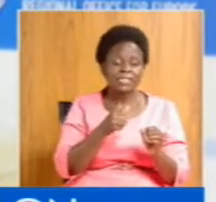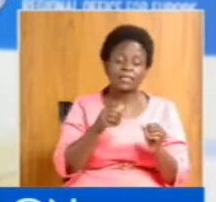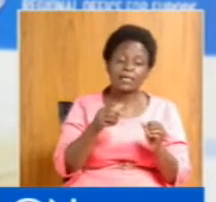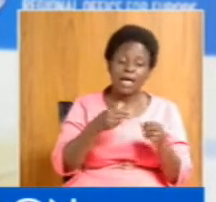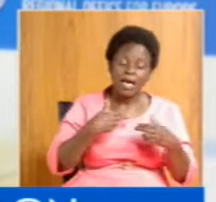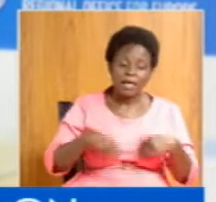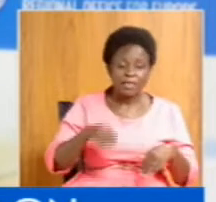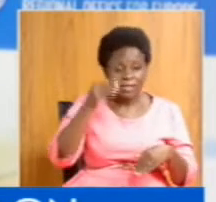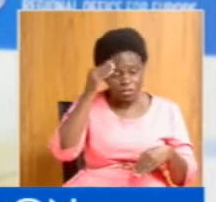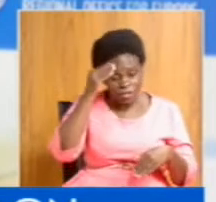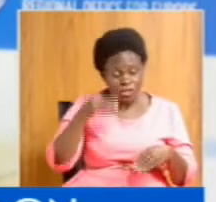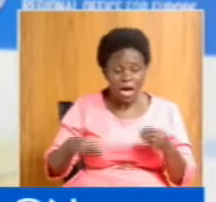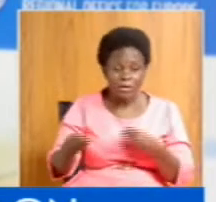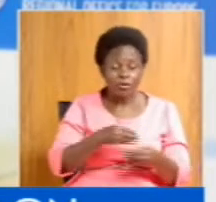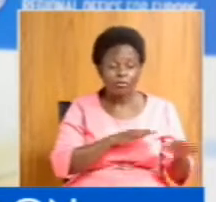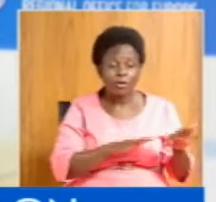there is no one who is going to